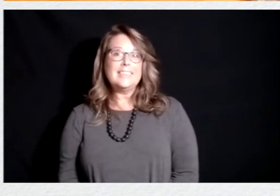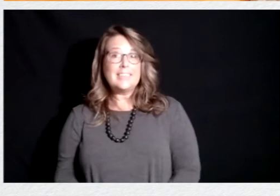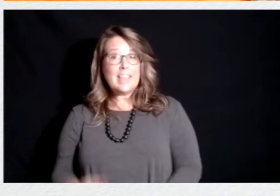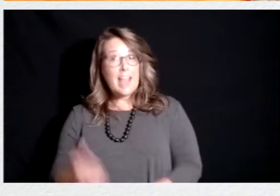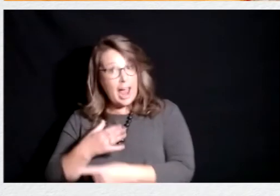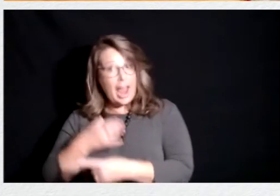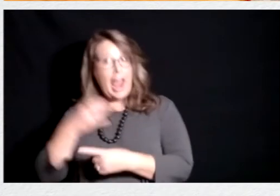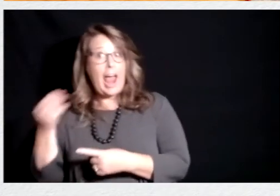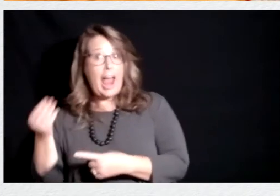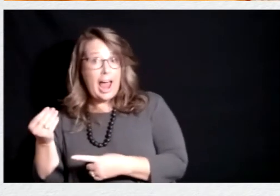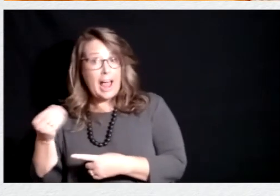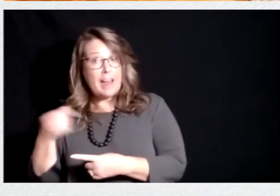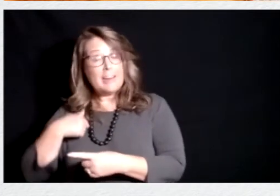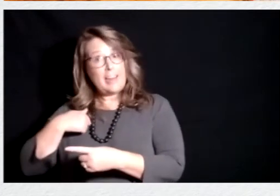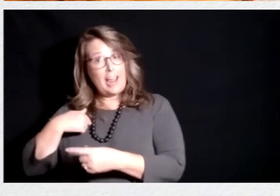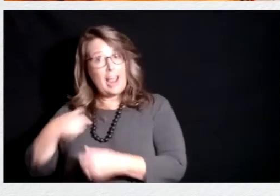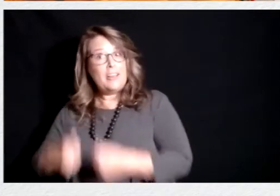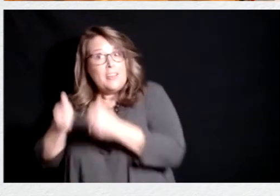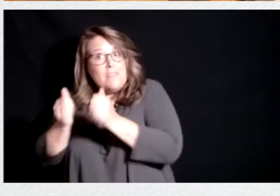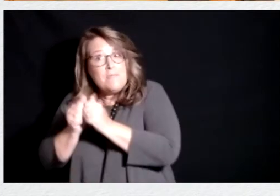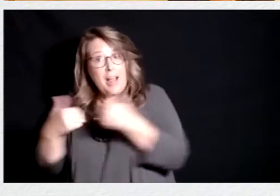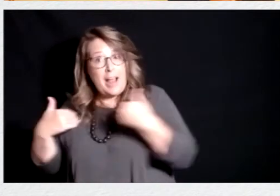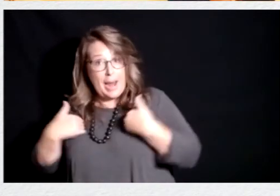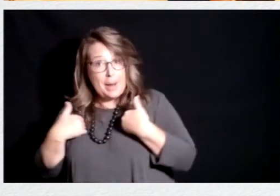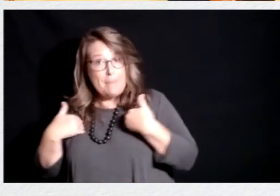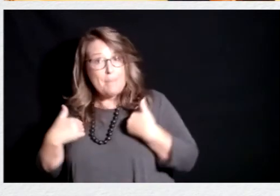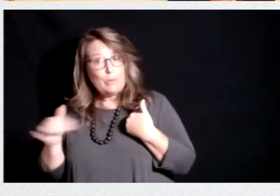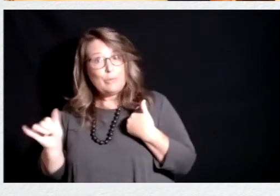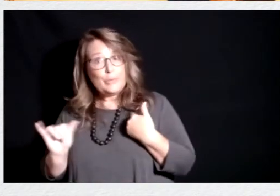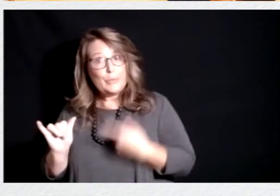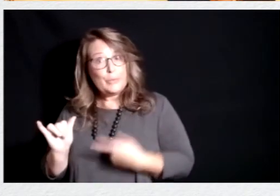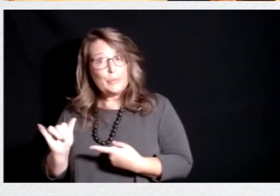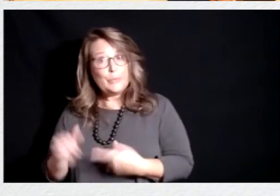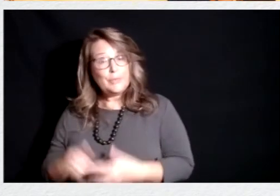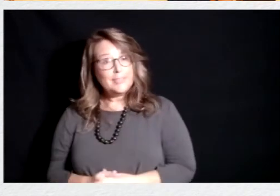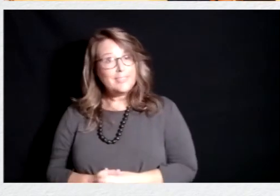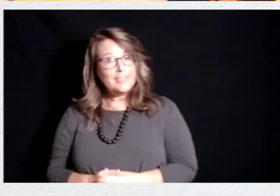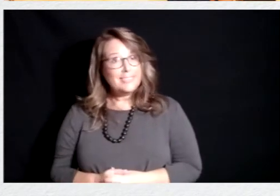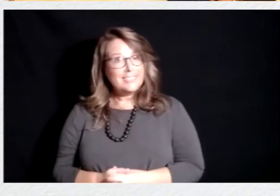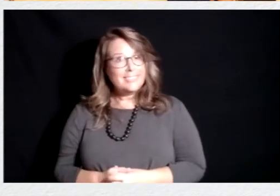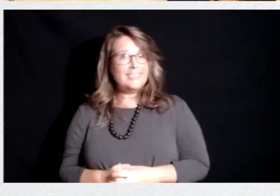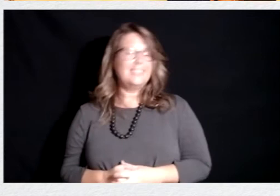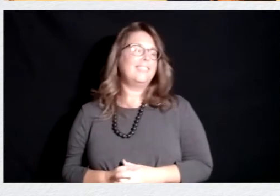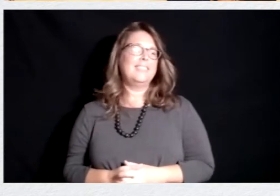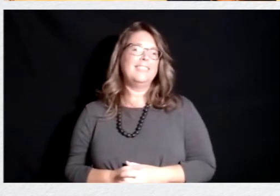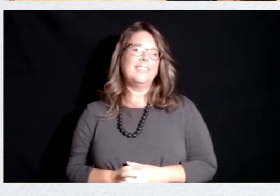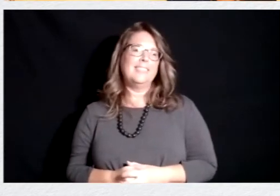And our animals. Y nuestros animales.